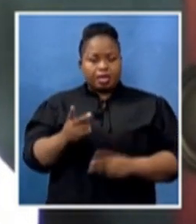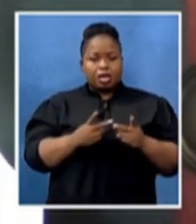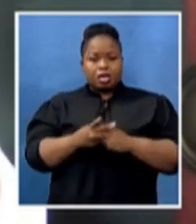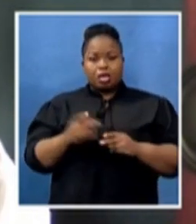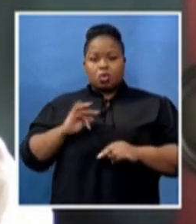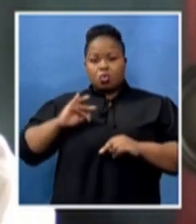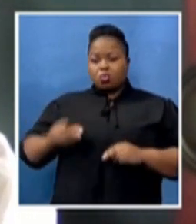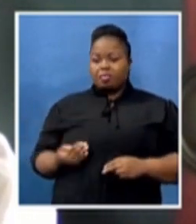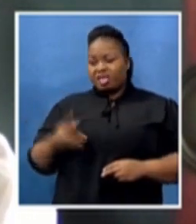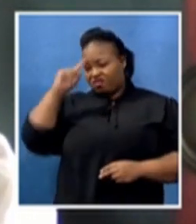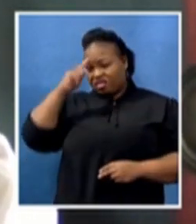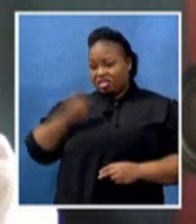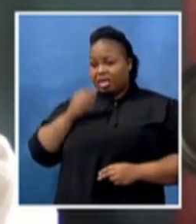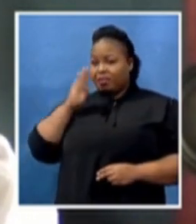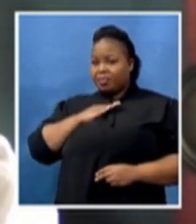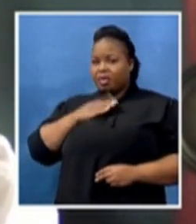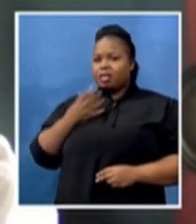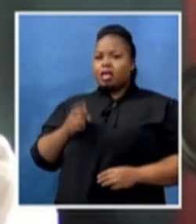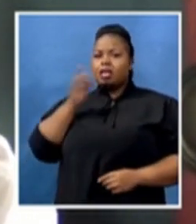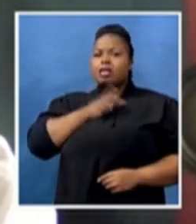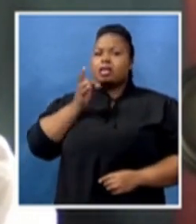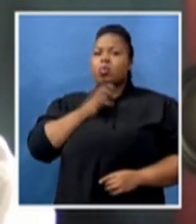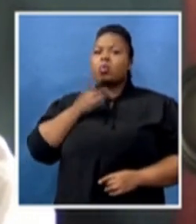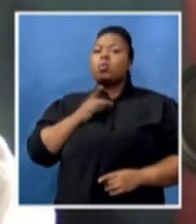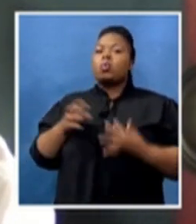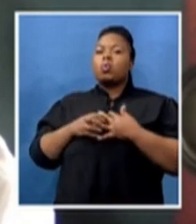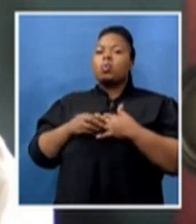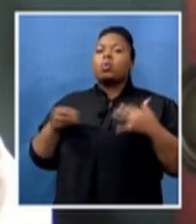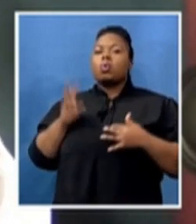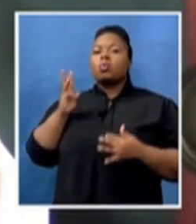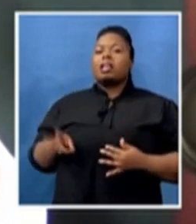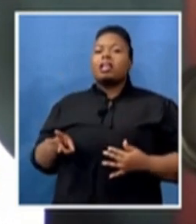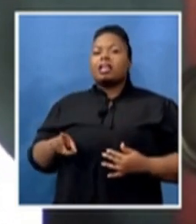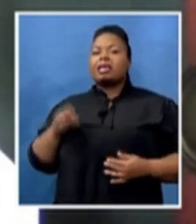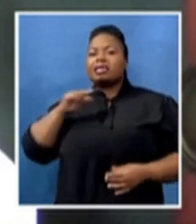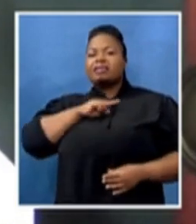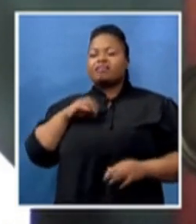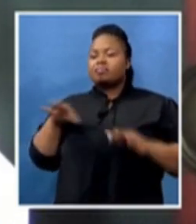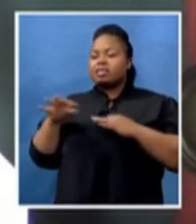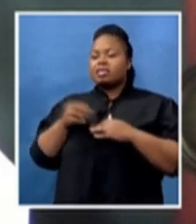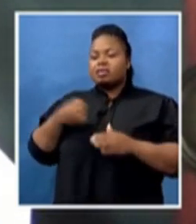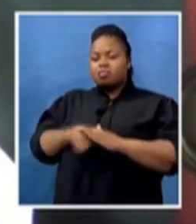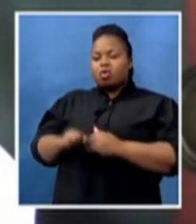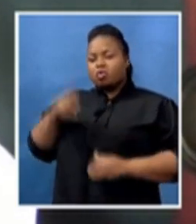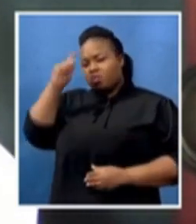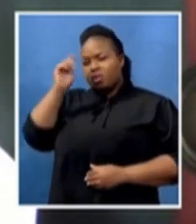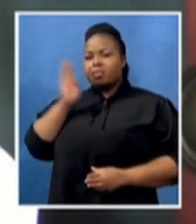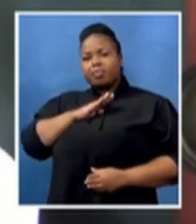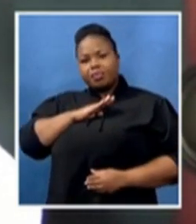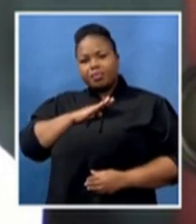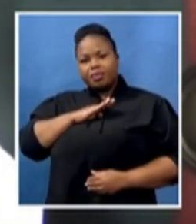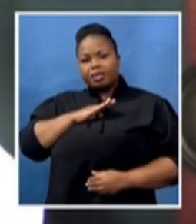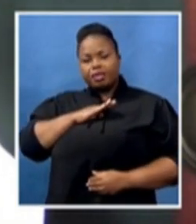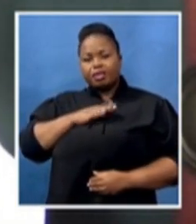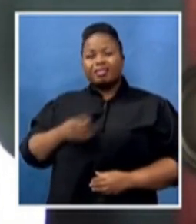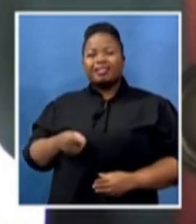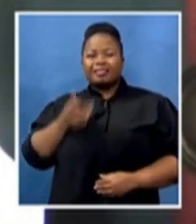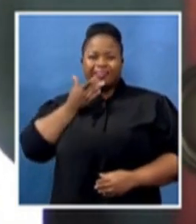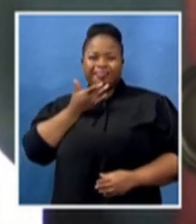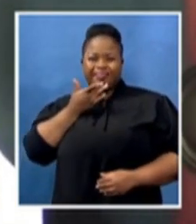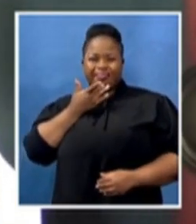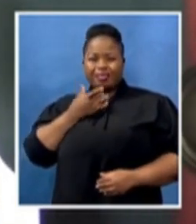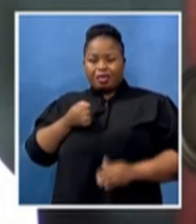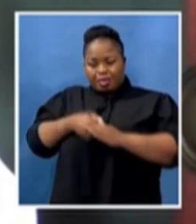their marriages and homesteads to other women. The preference of the boy child is by no means a uniquely